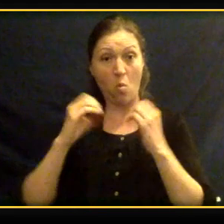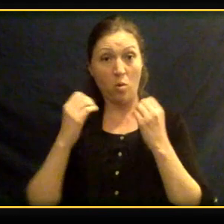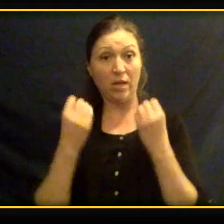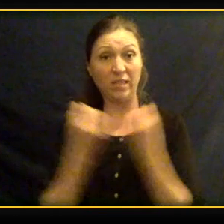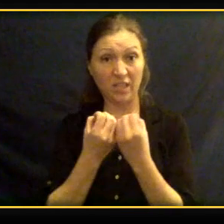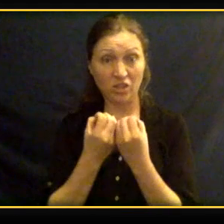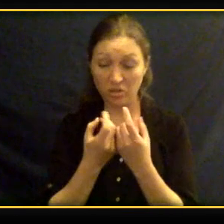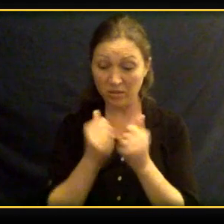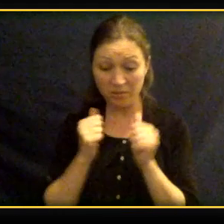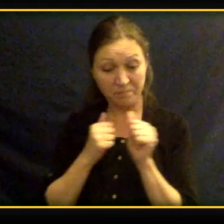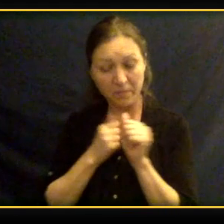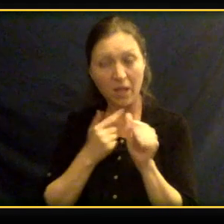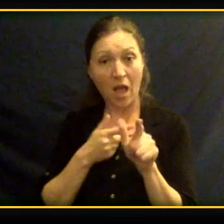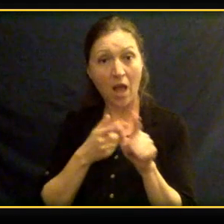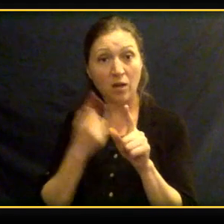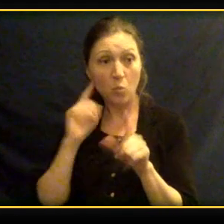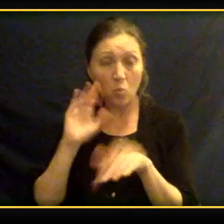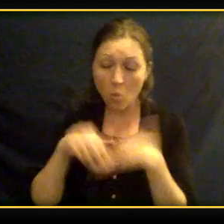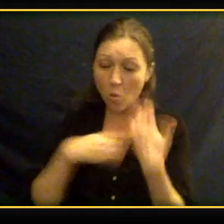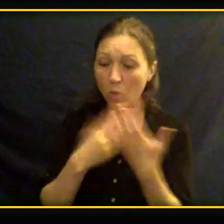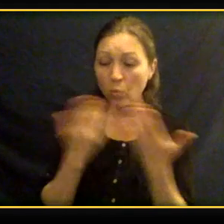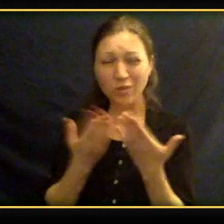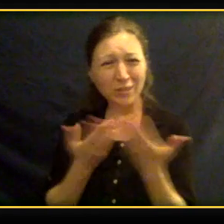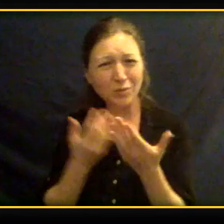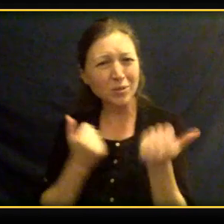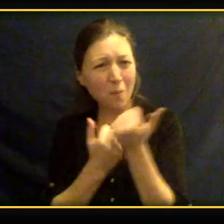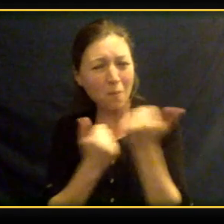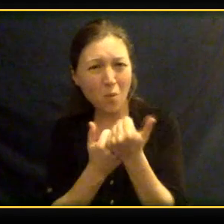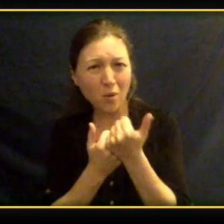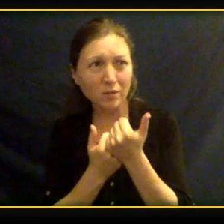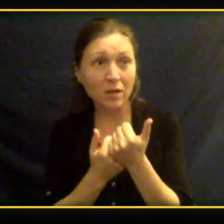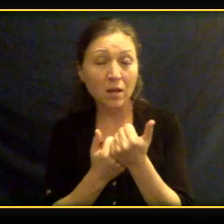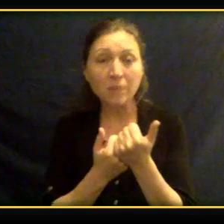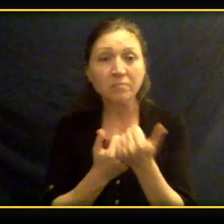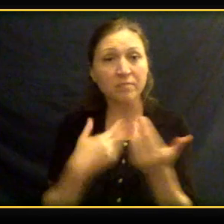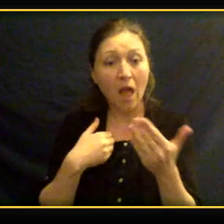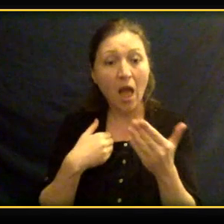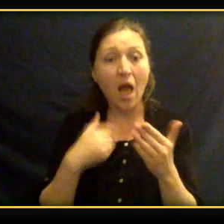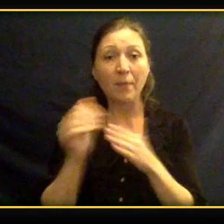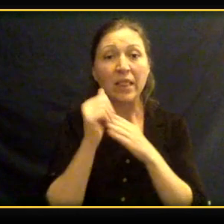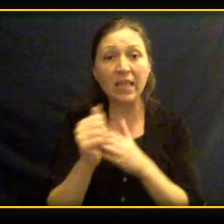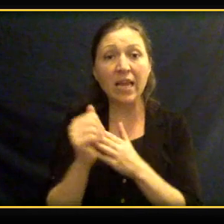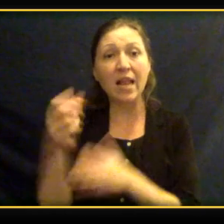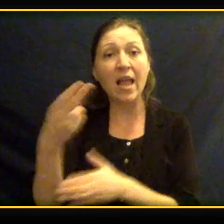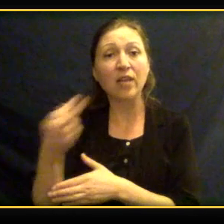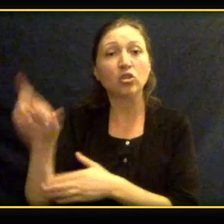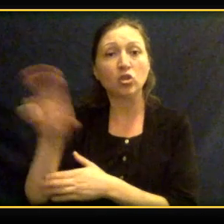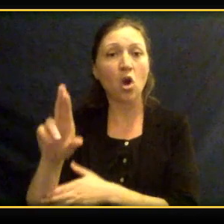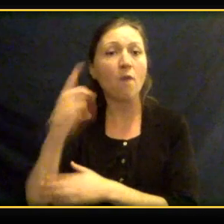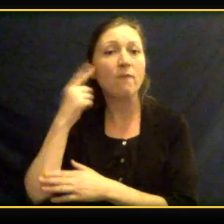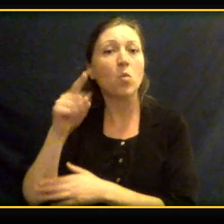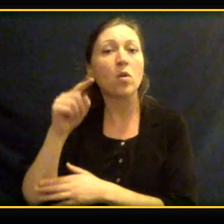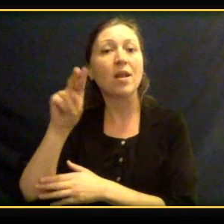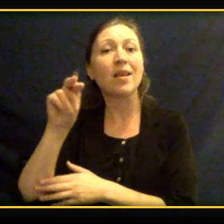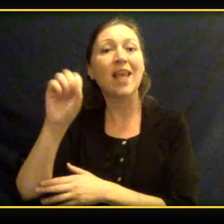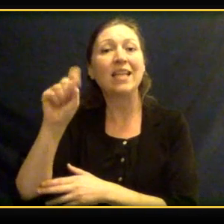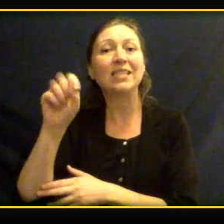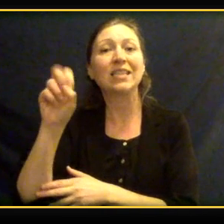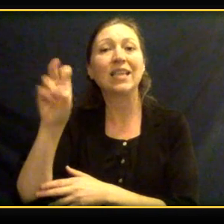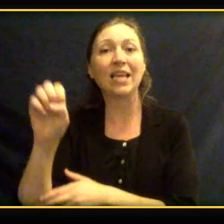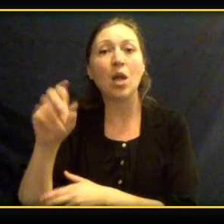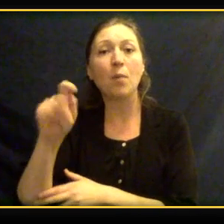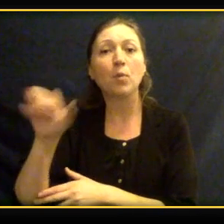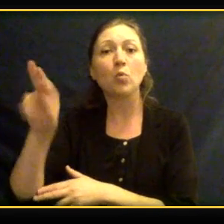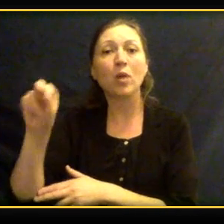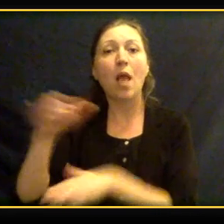that we're all here to support tonight. I lead the HR team at Nestle Purina Pet Care, and we got involved with